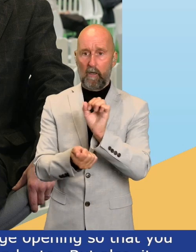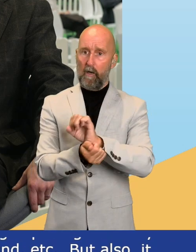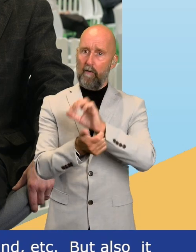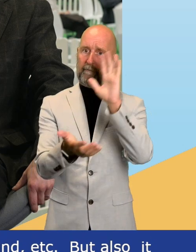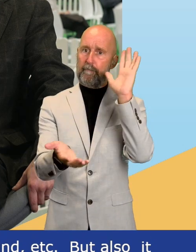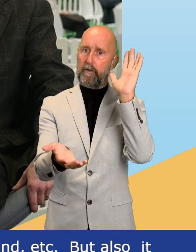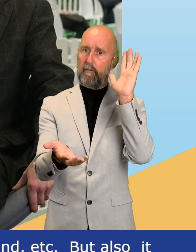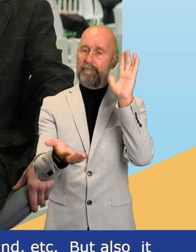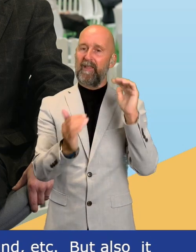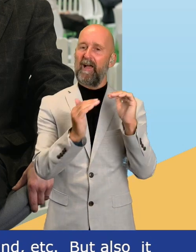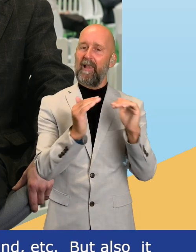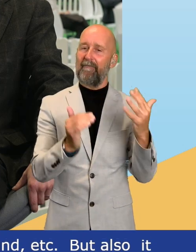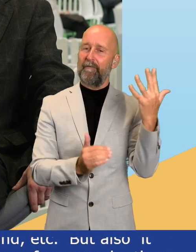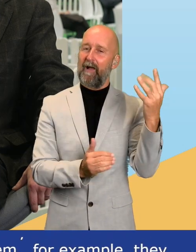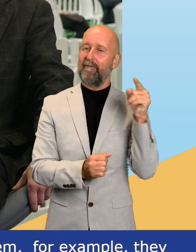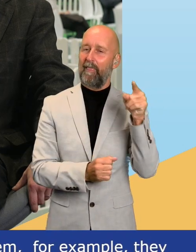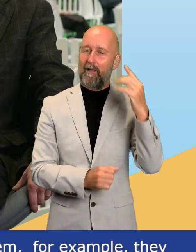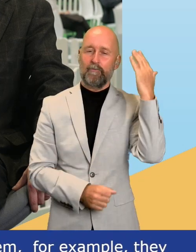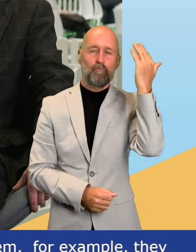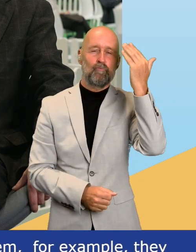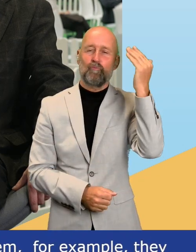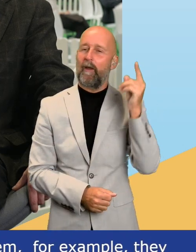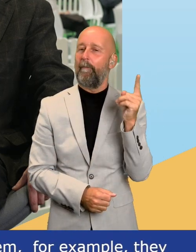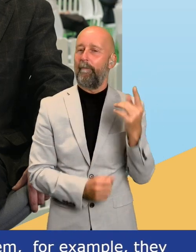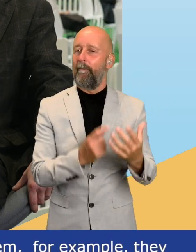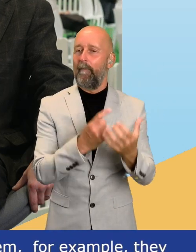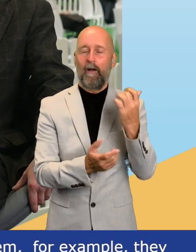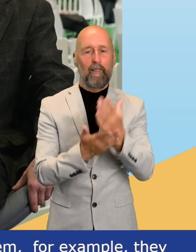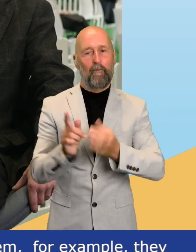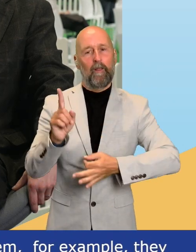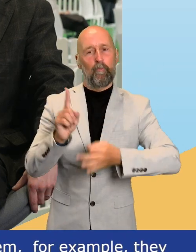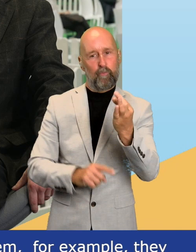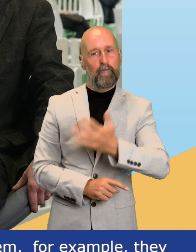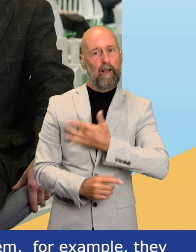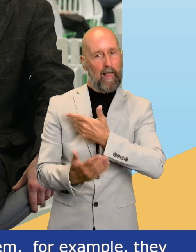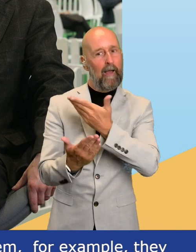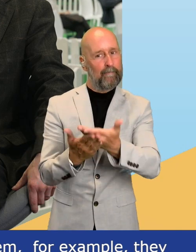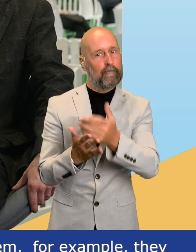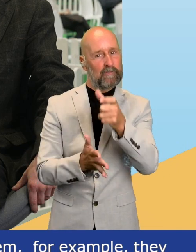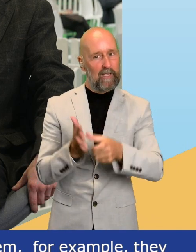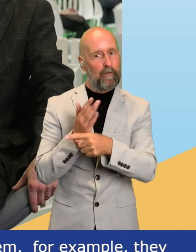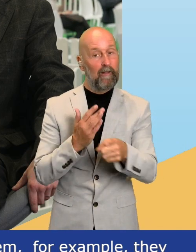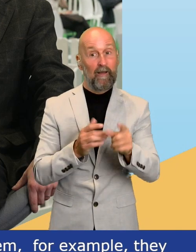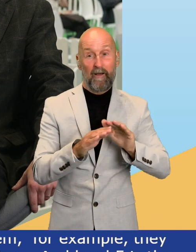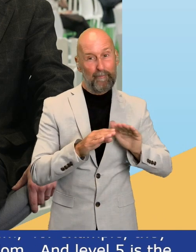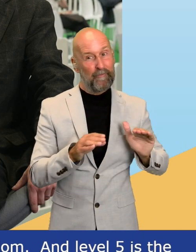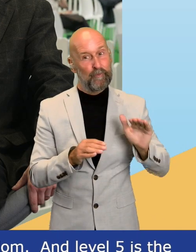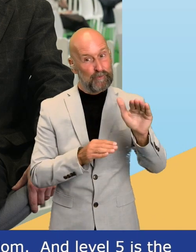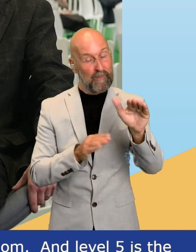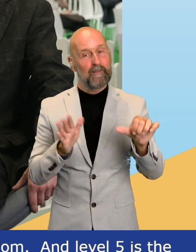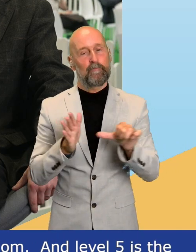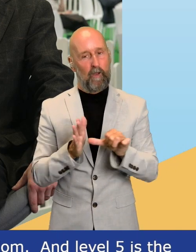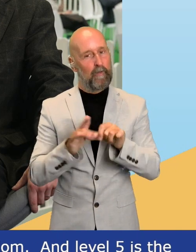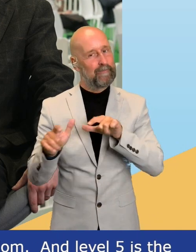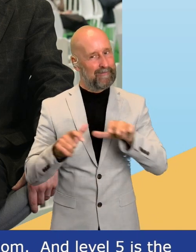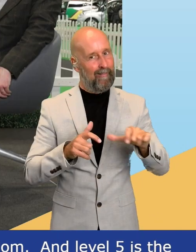So level 5 is the dream, and that will change, really drastically change people's lives. but it is some distance off. There's some quite big problems to overcome